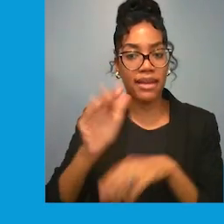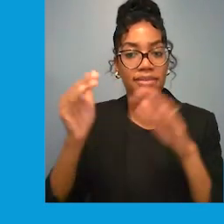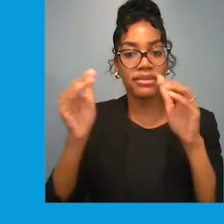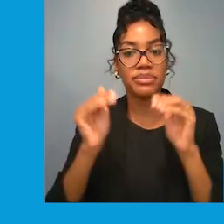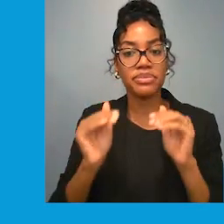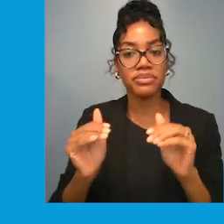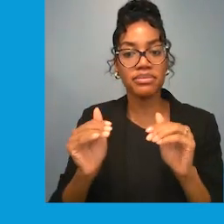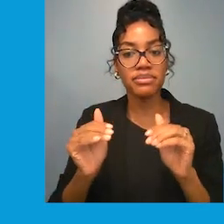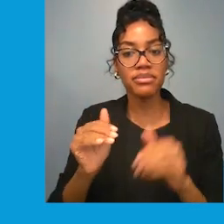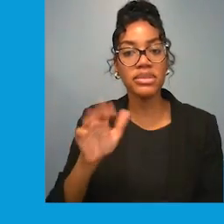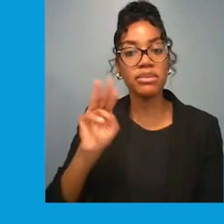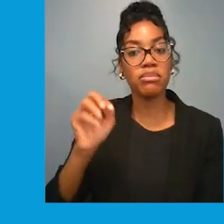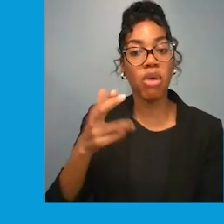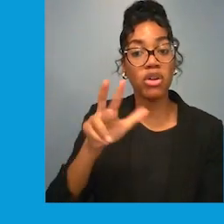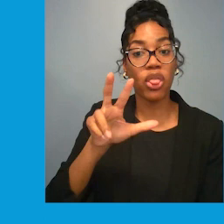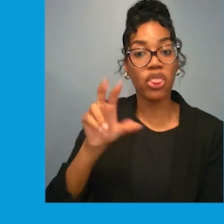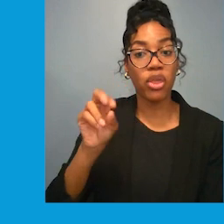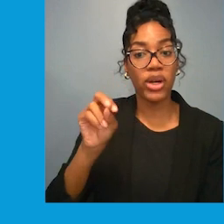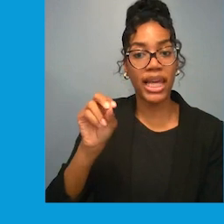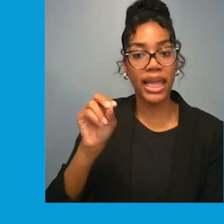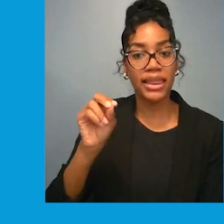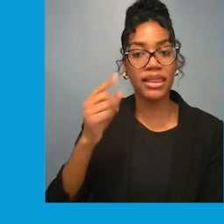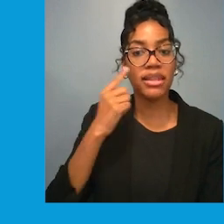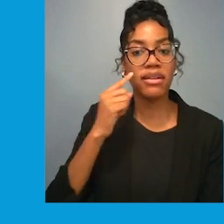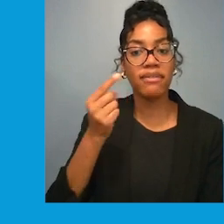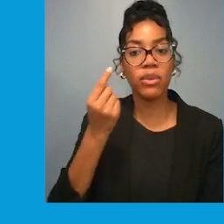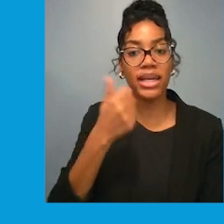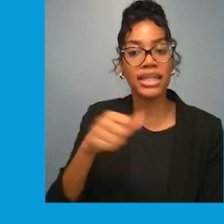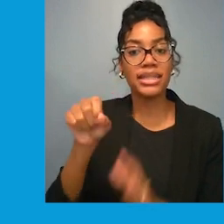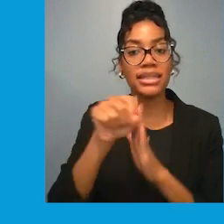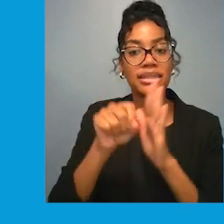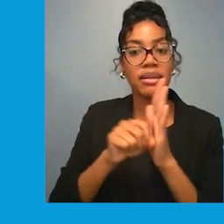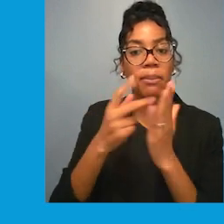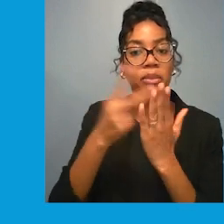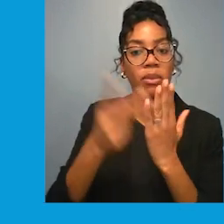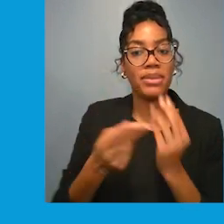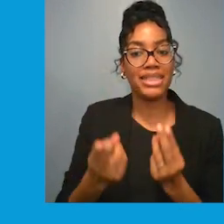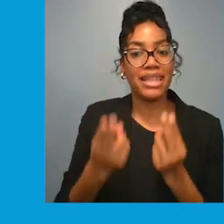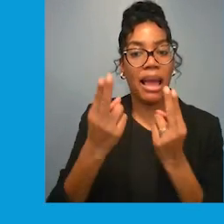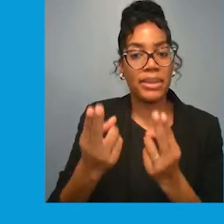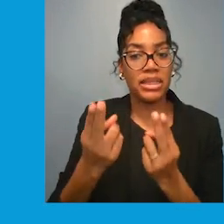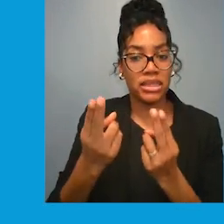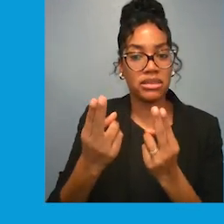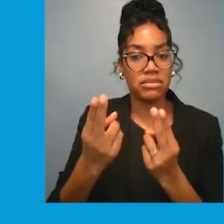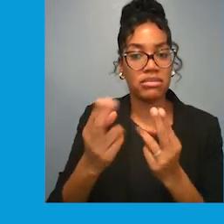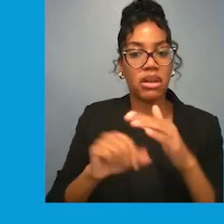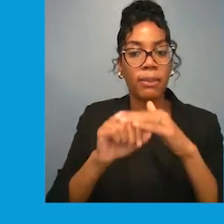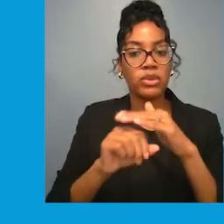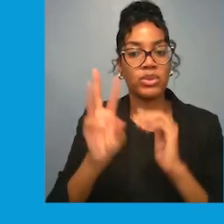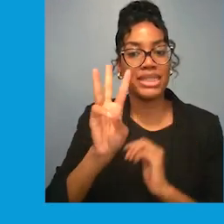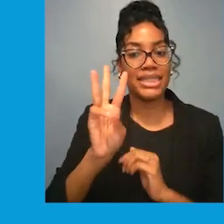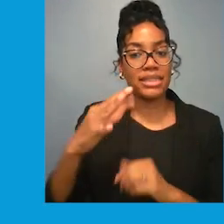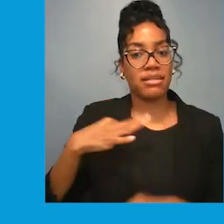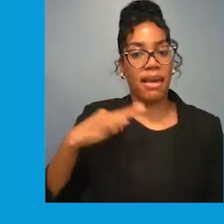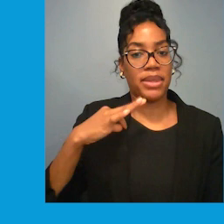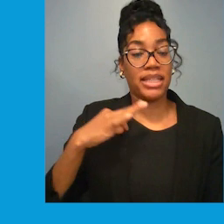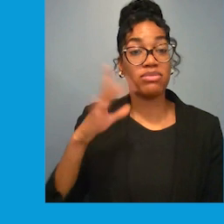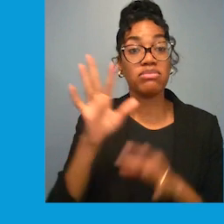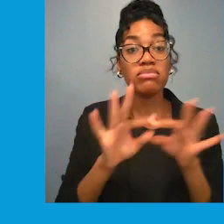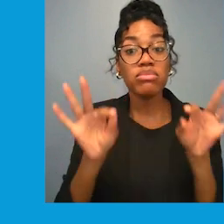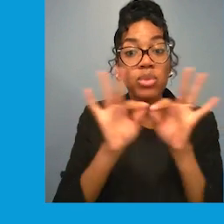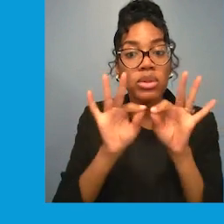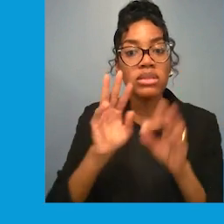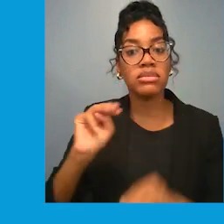big date that you need to remember is February 16th. That is the important one. That is when your application materials are due to your Sea Grant